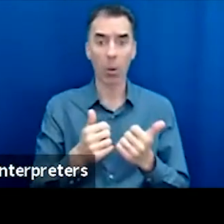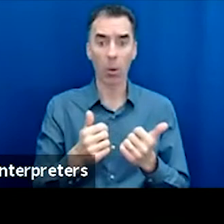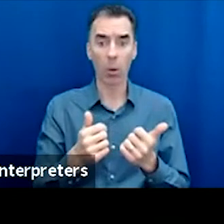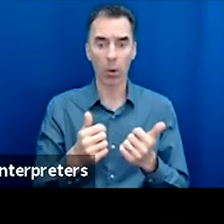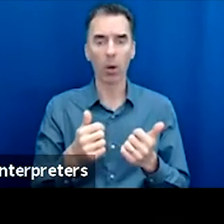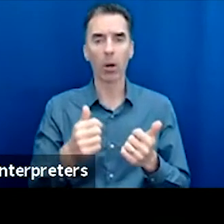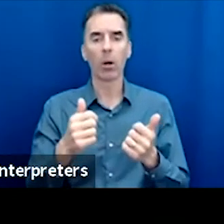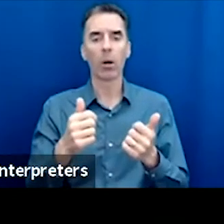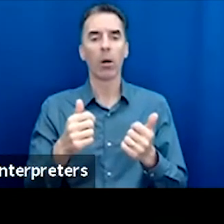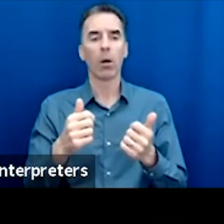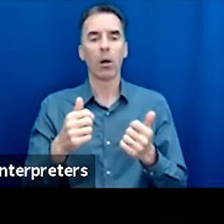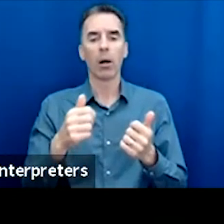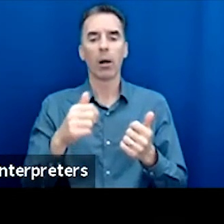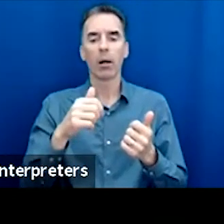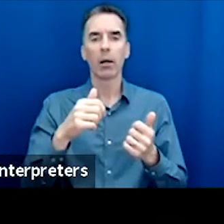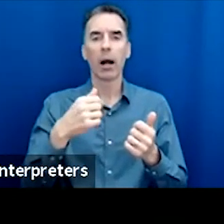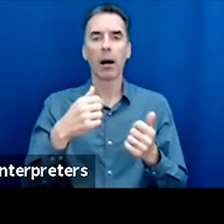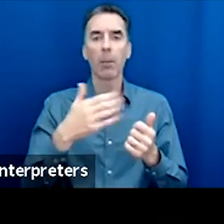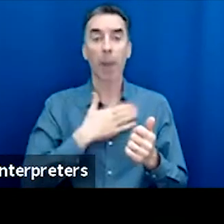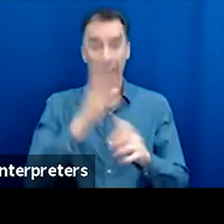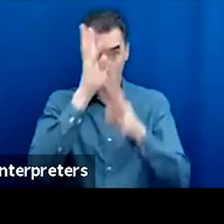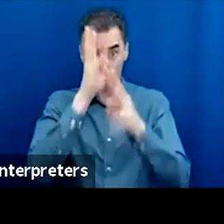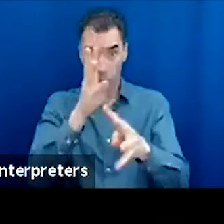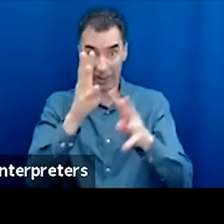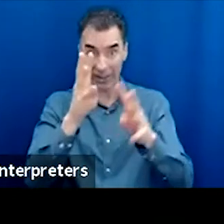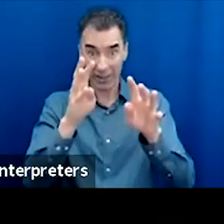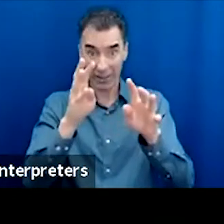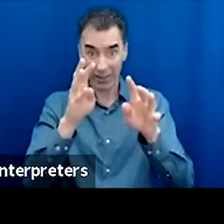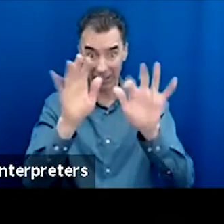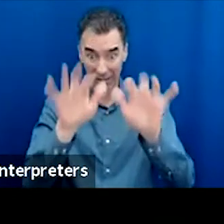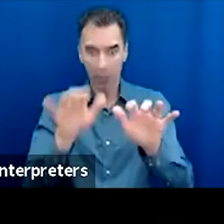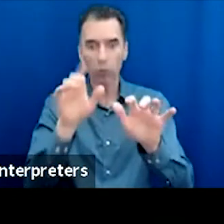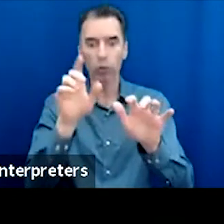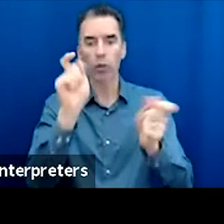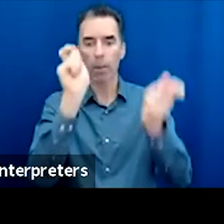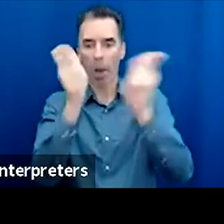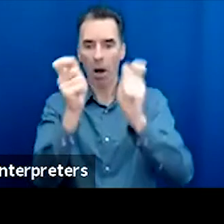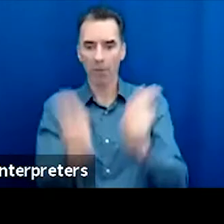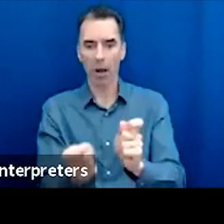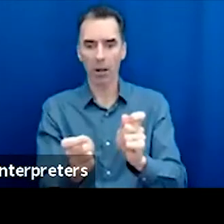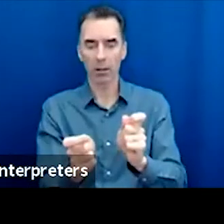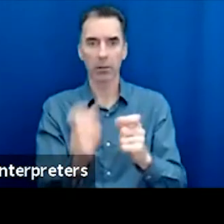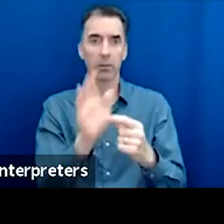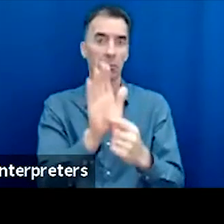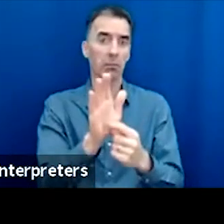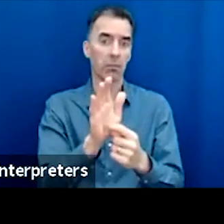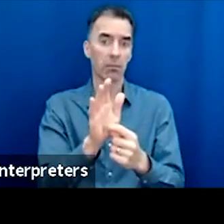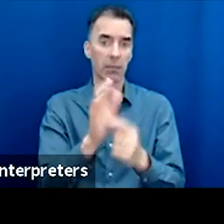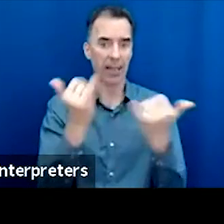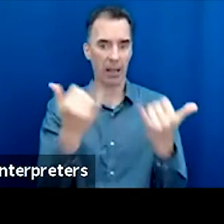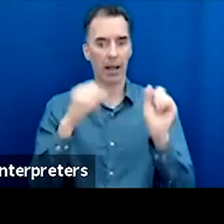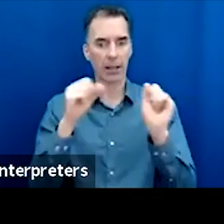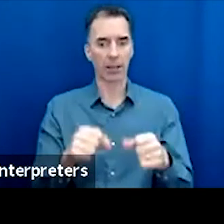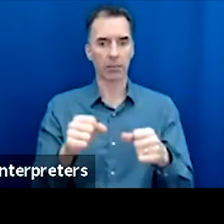created. Right. On other platforms, there's lots of third-party platforms now where you can set up a course and sell it outside of